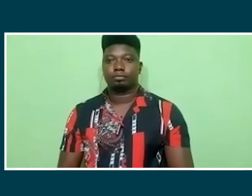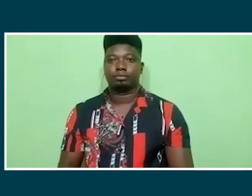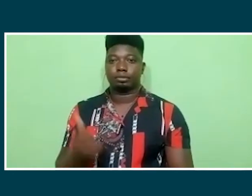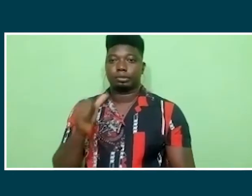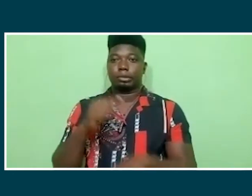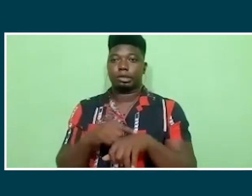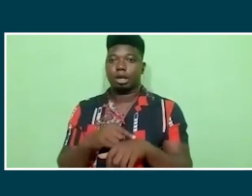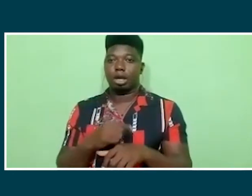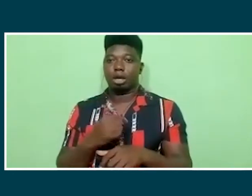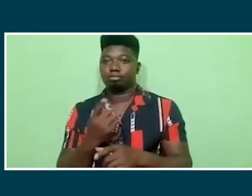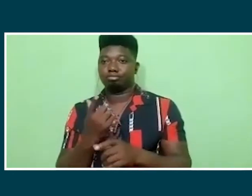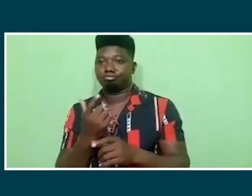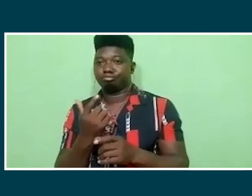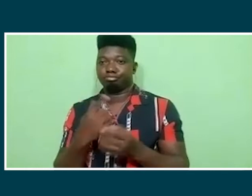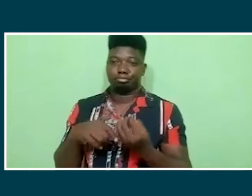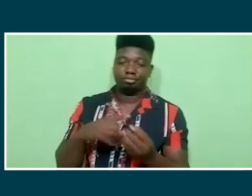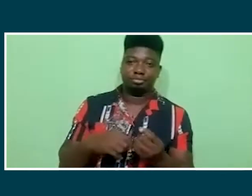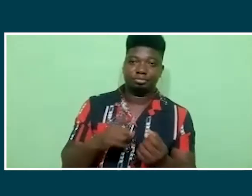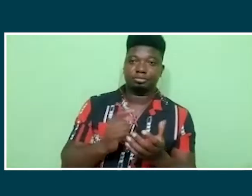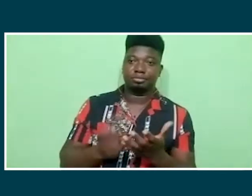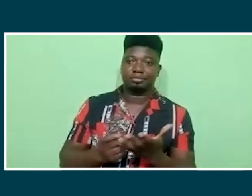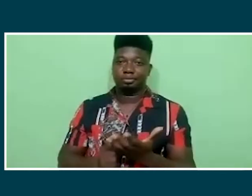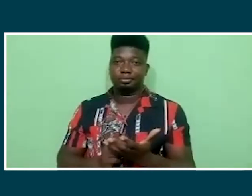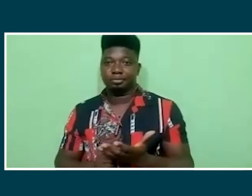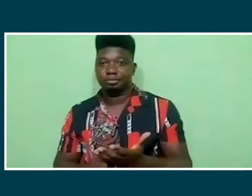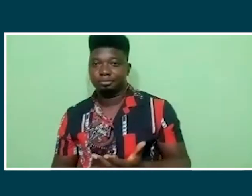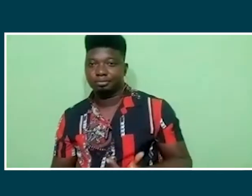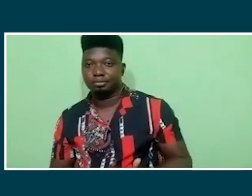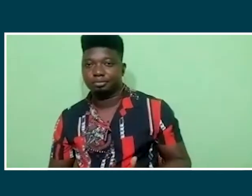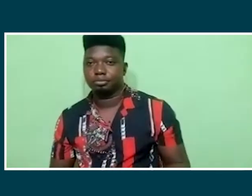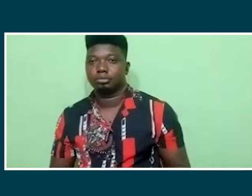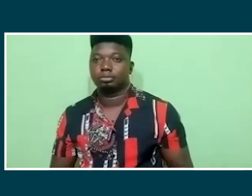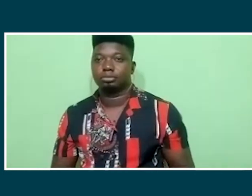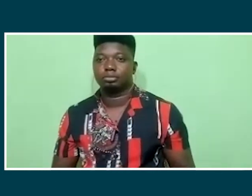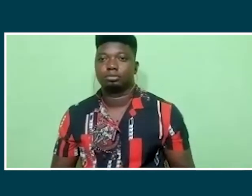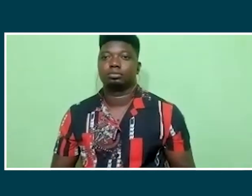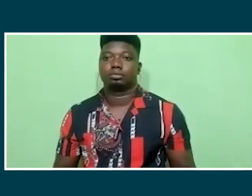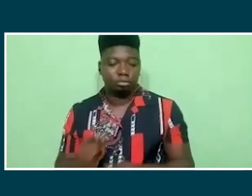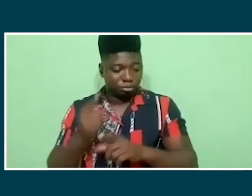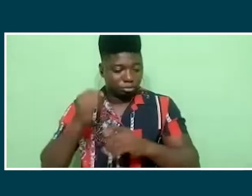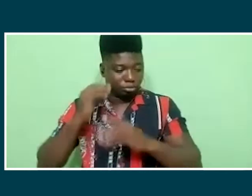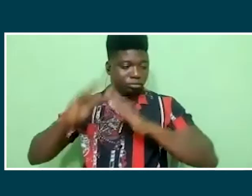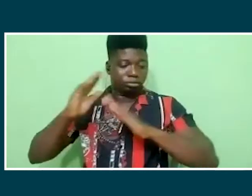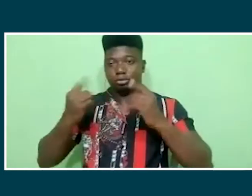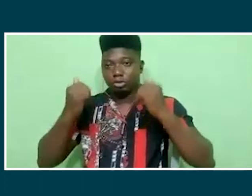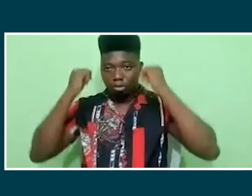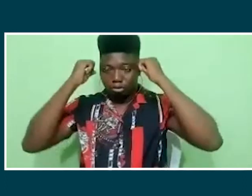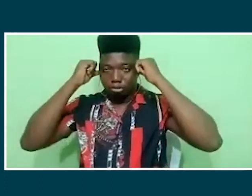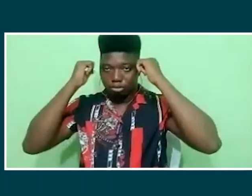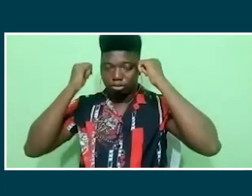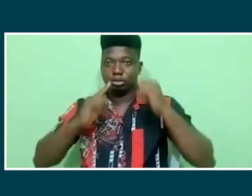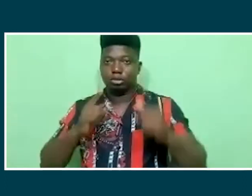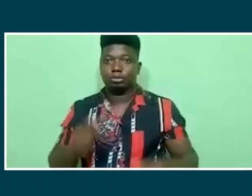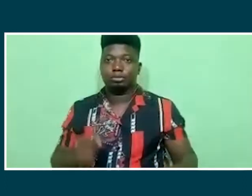writing workshops or like even just hanging out with my nieces or whatever, like the generation coming up behind us now is really pushing things in